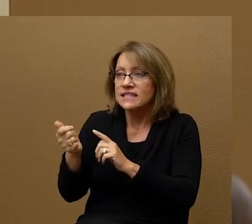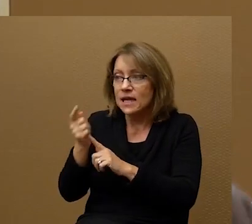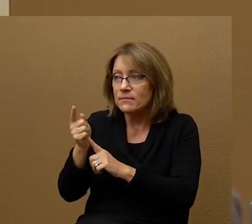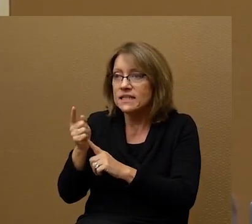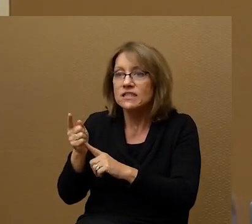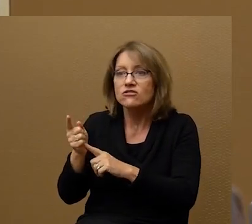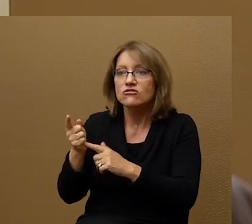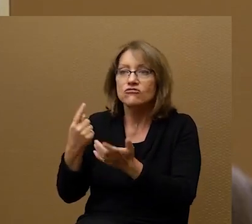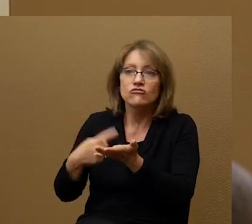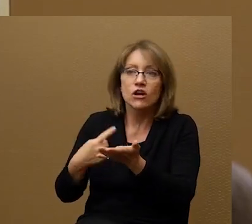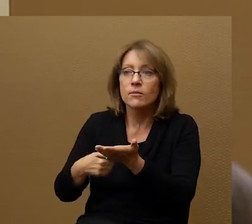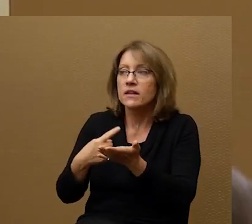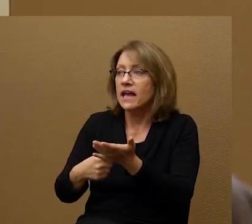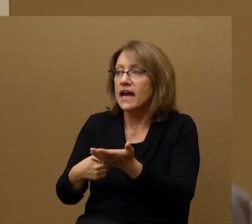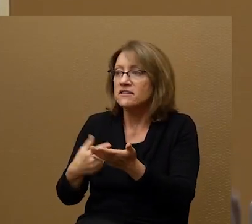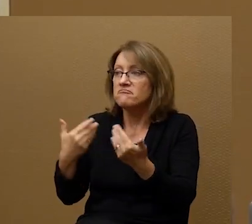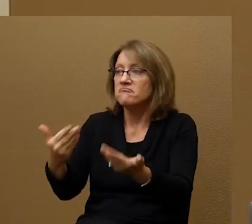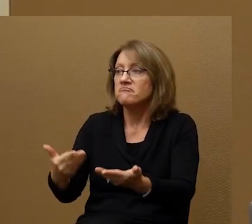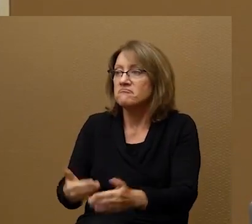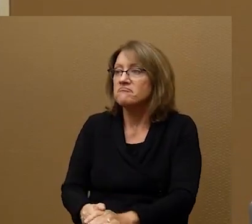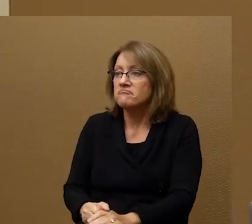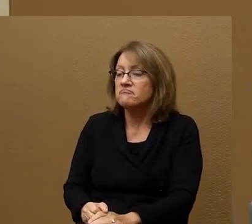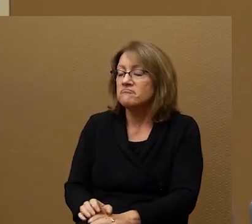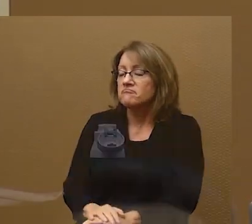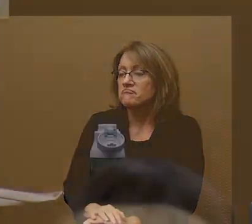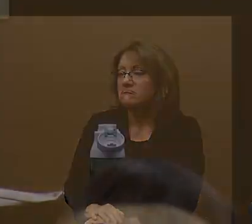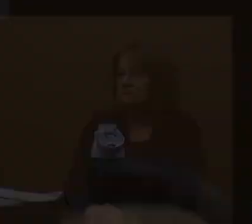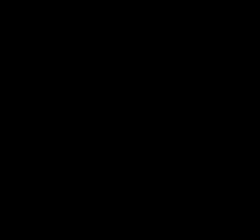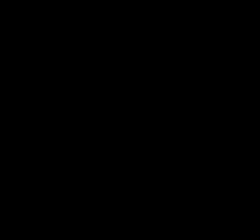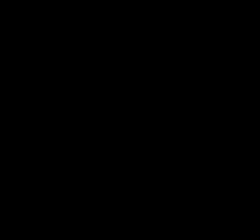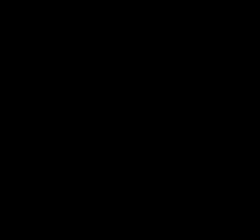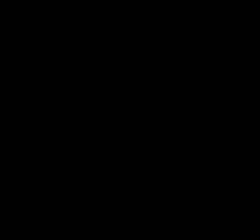to talk about that with the neighbor.